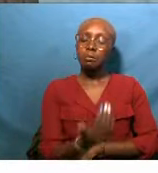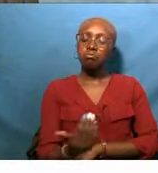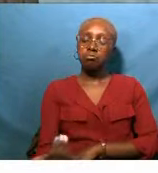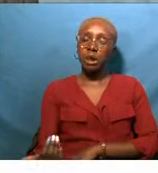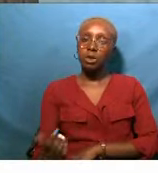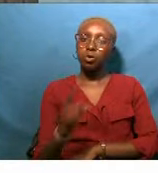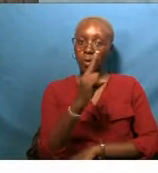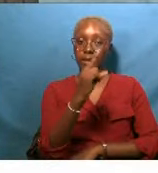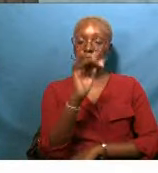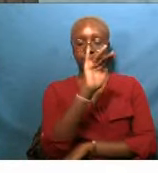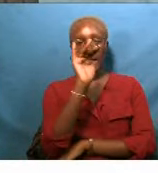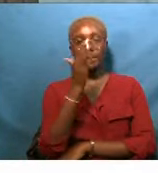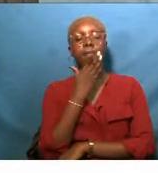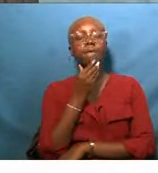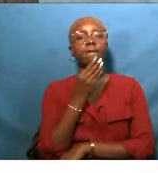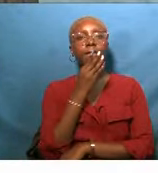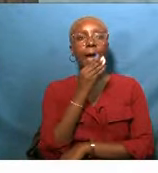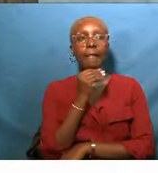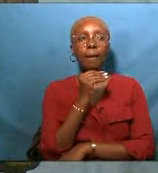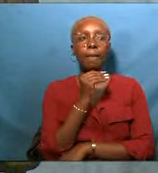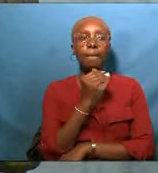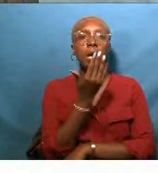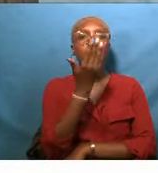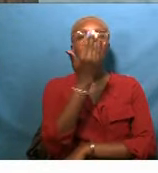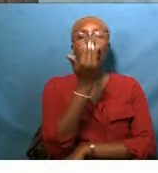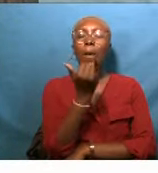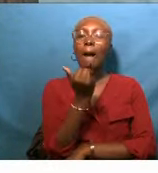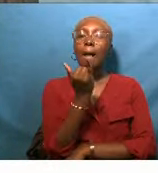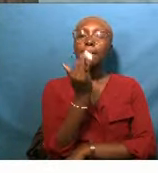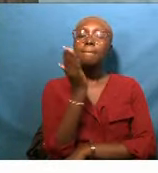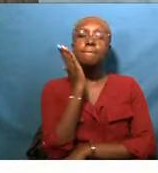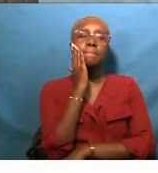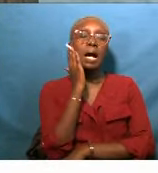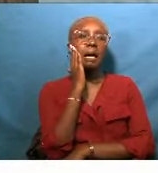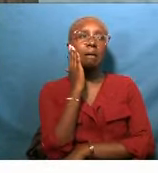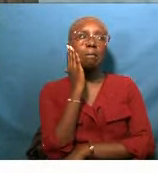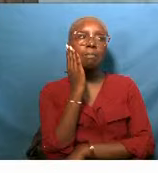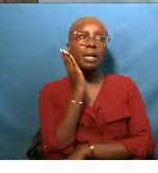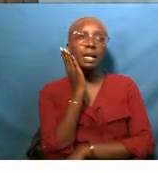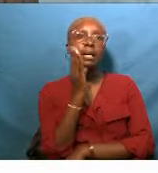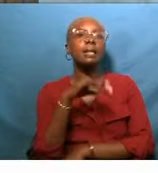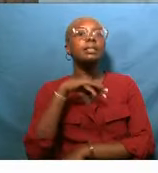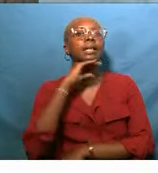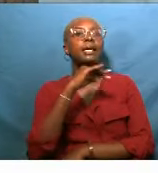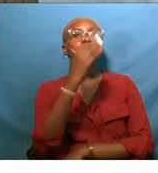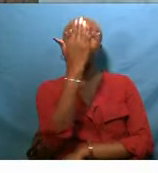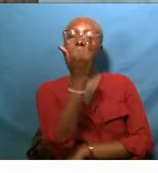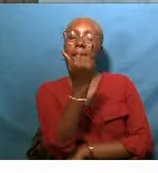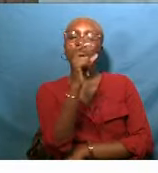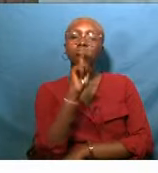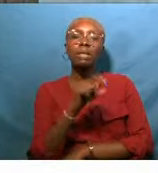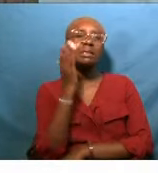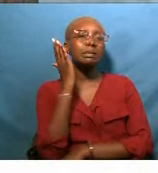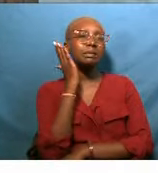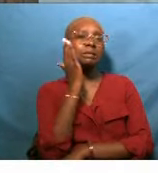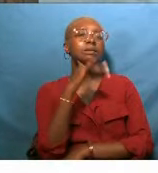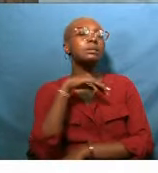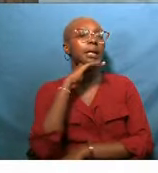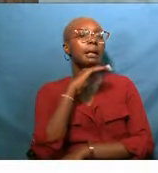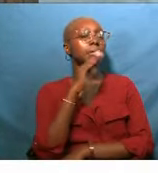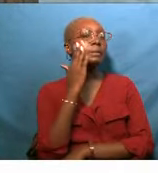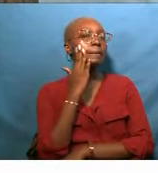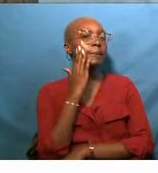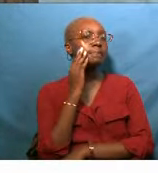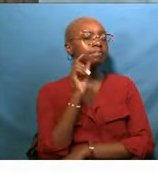daddy, why did mom have to die? Must she die? Why? Why